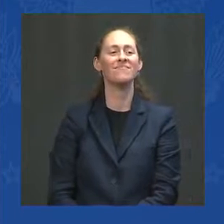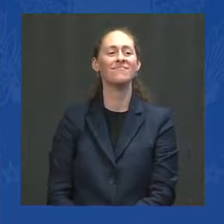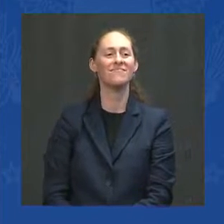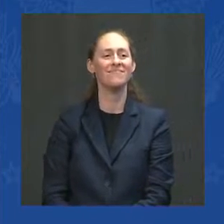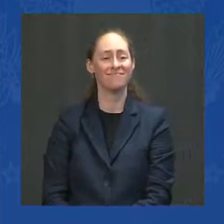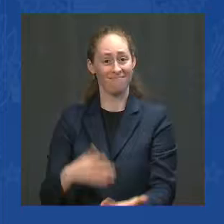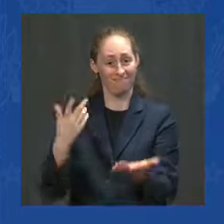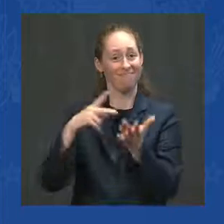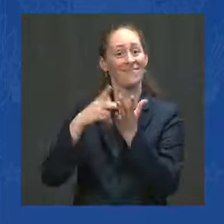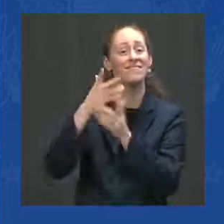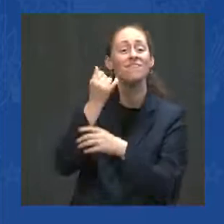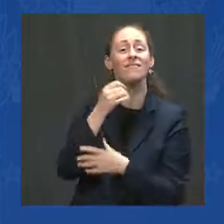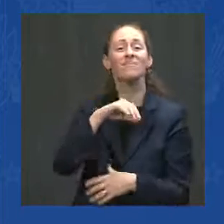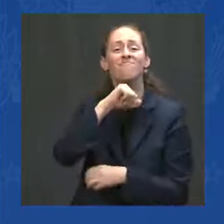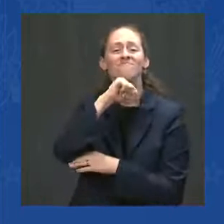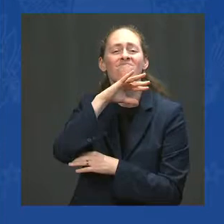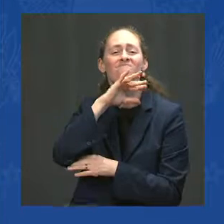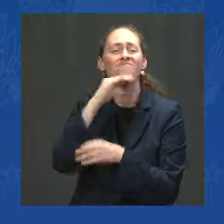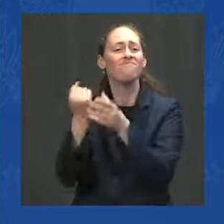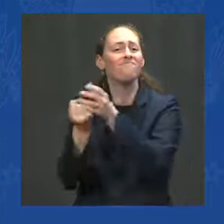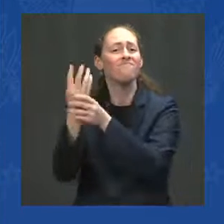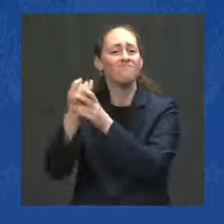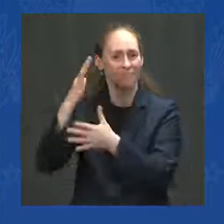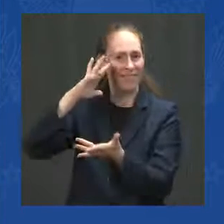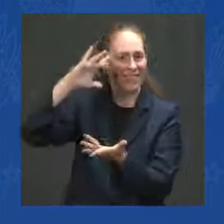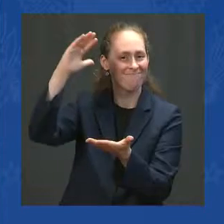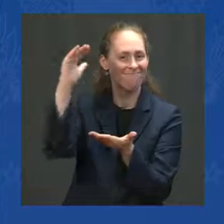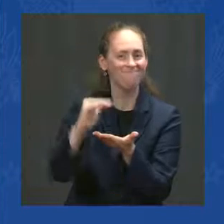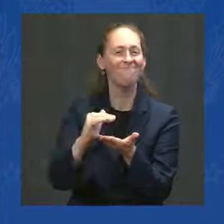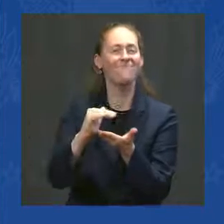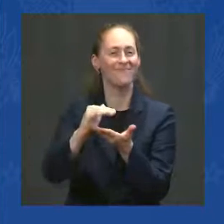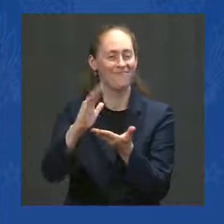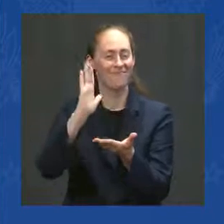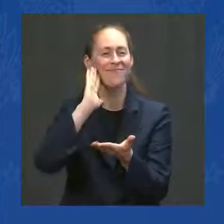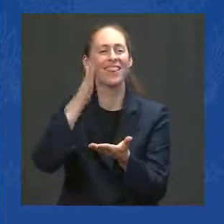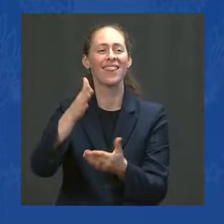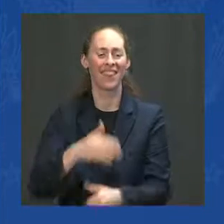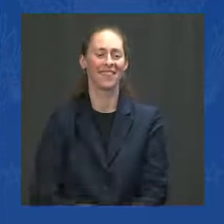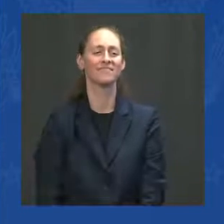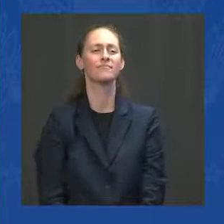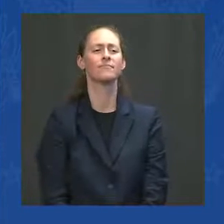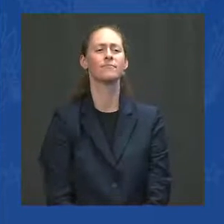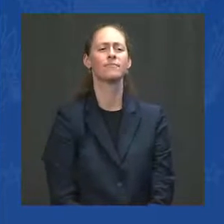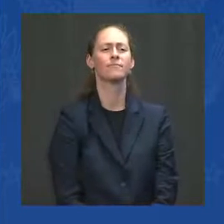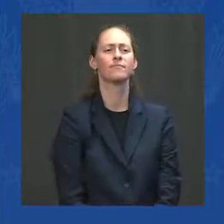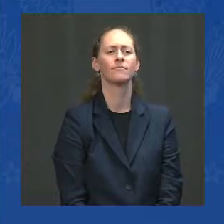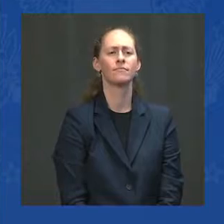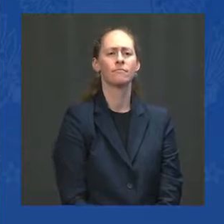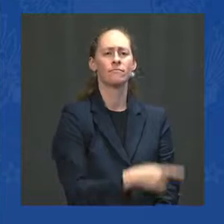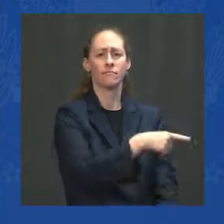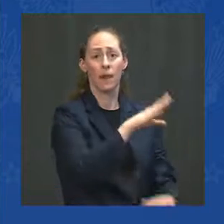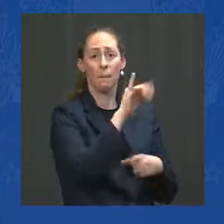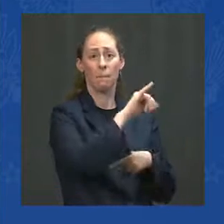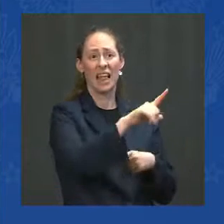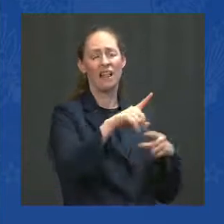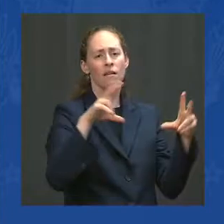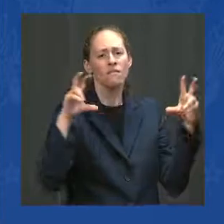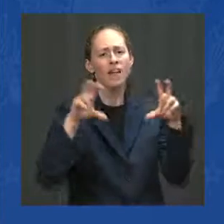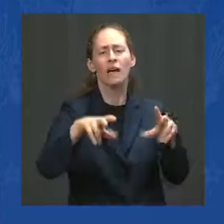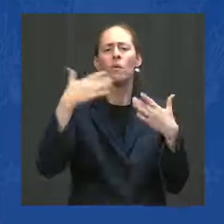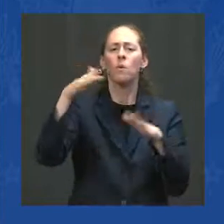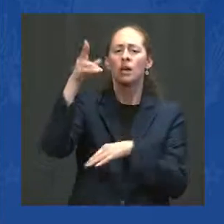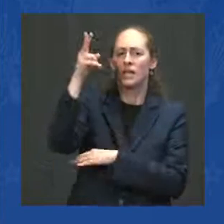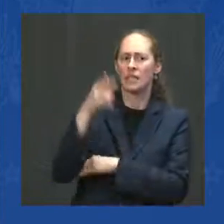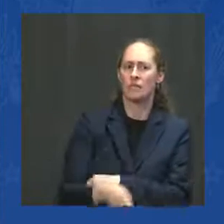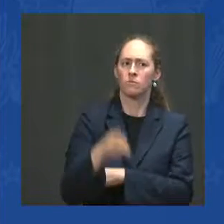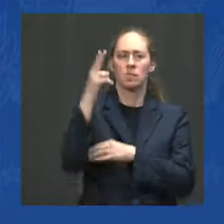I believe, will make the most important investment in public transit in American history. When I went to Philadelphia